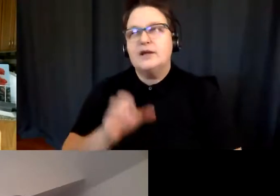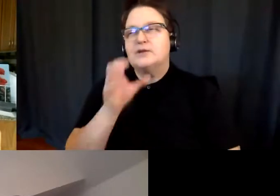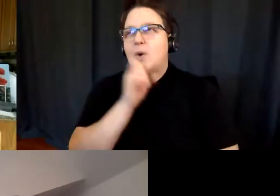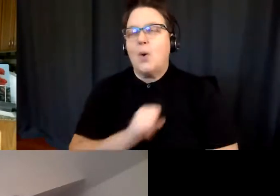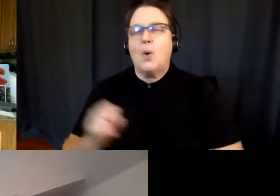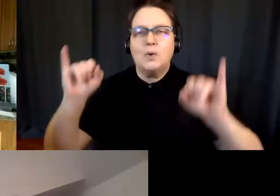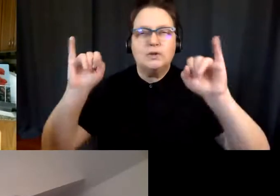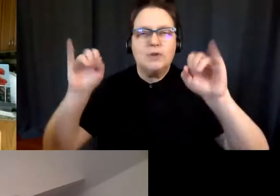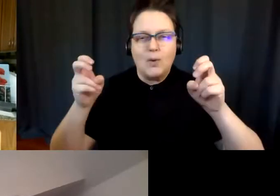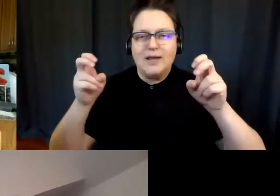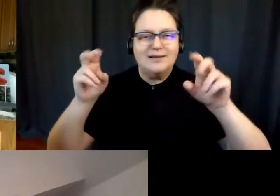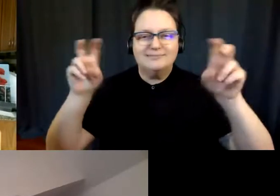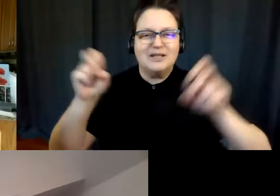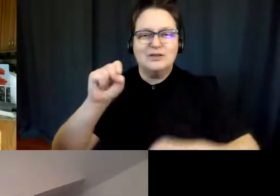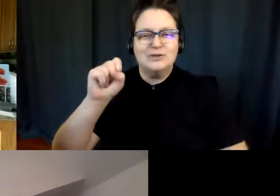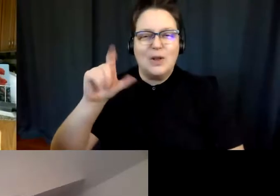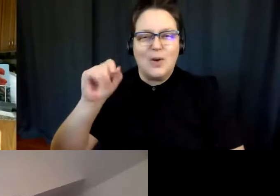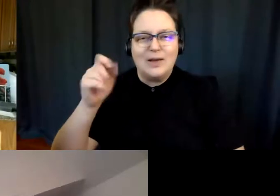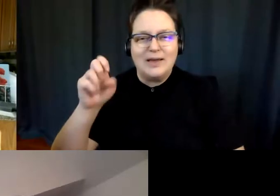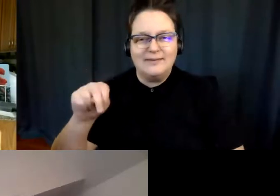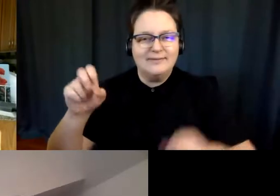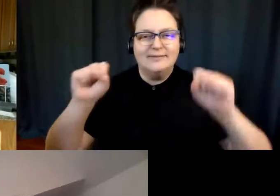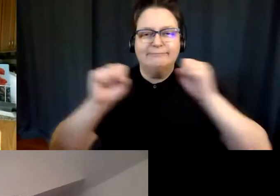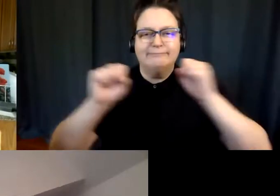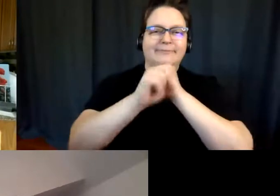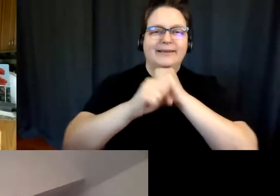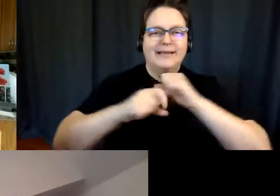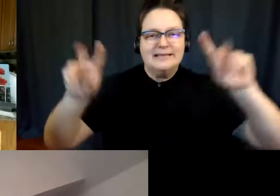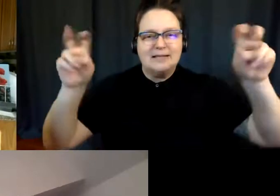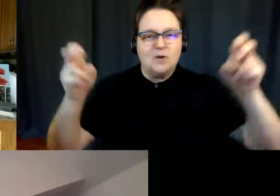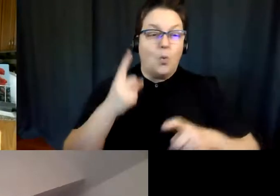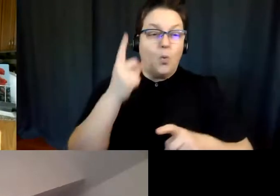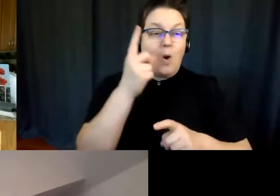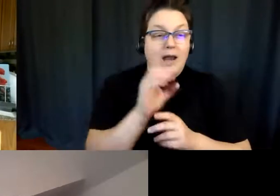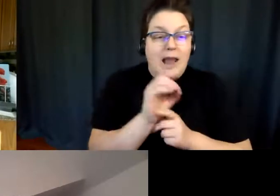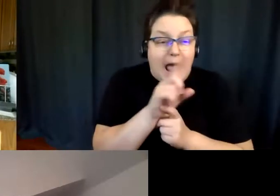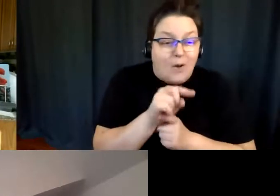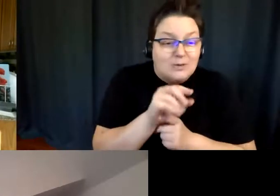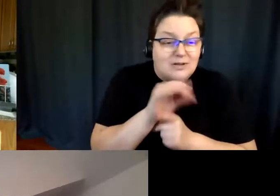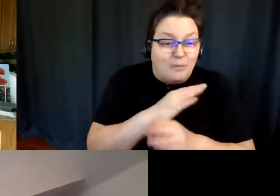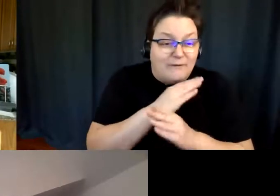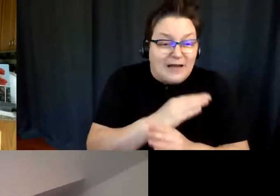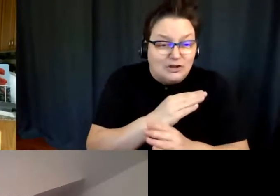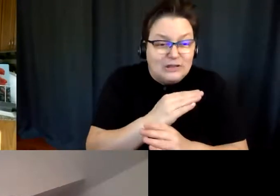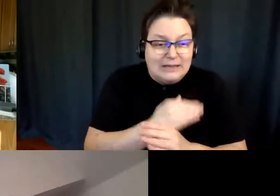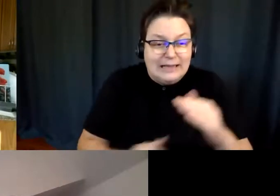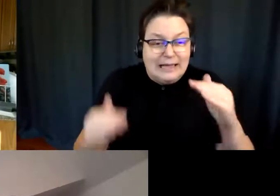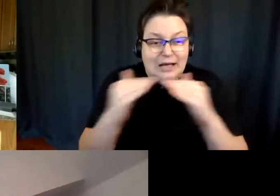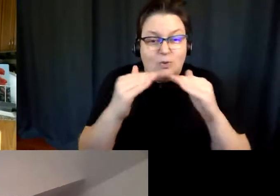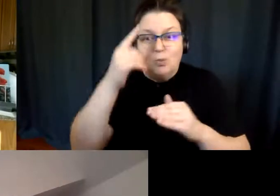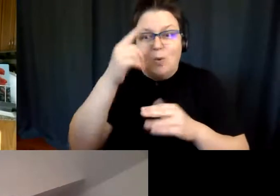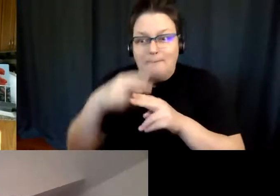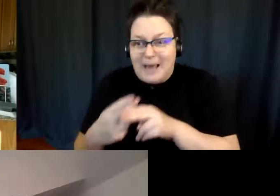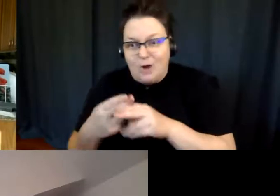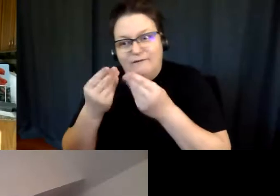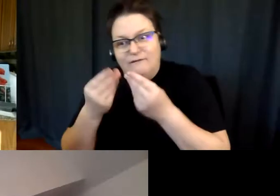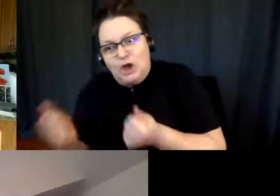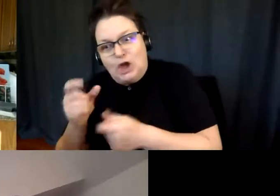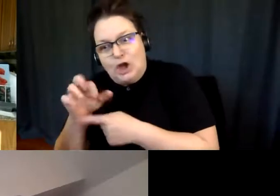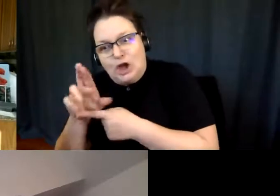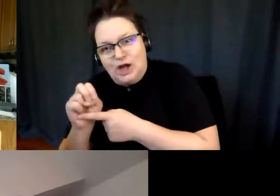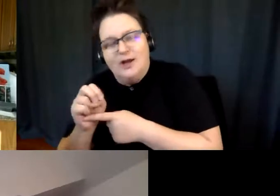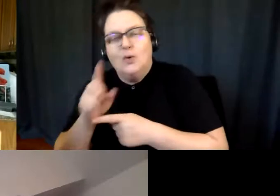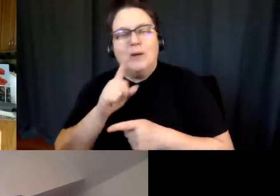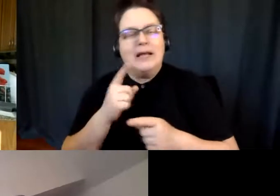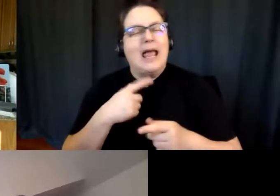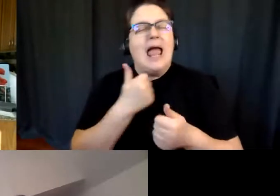you know, an ounce of prevention is worth a pound of cure, right? Anything we can do to prevent illness in the first place is probably